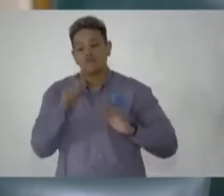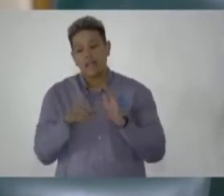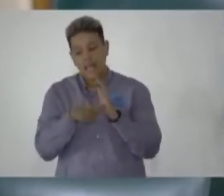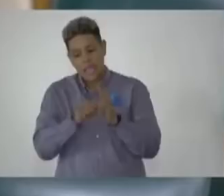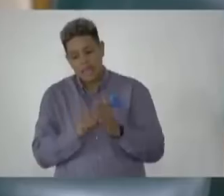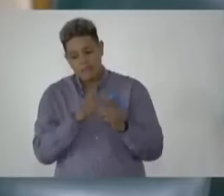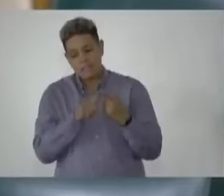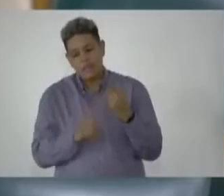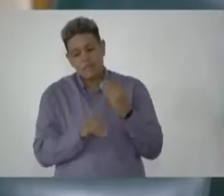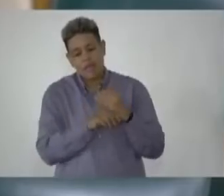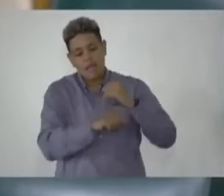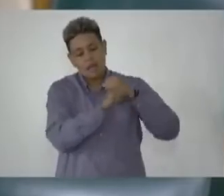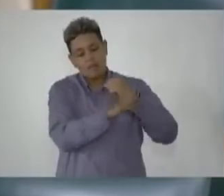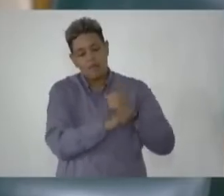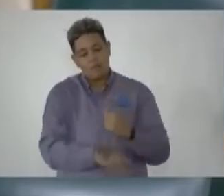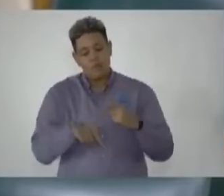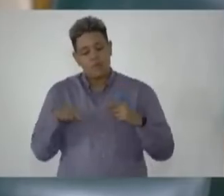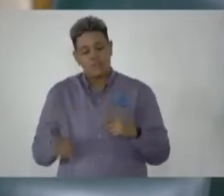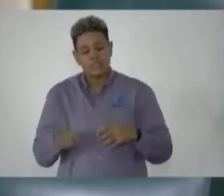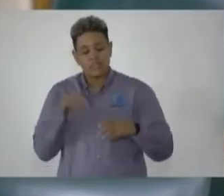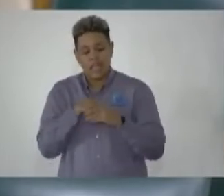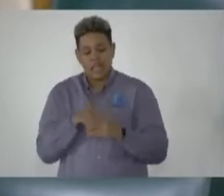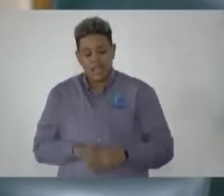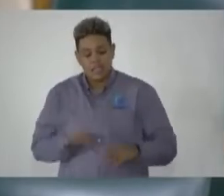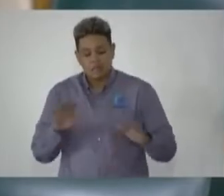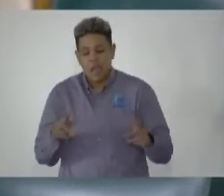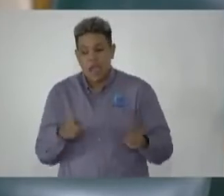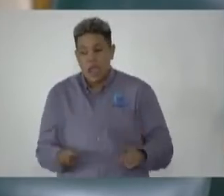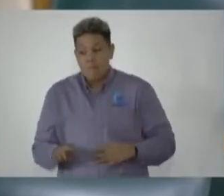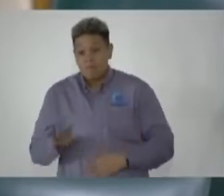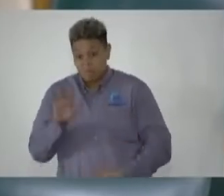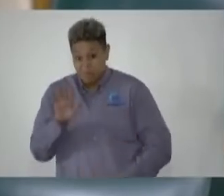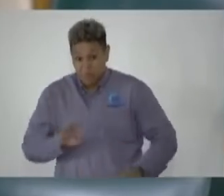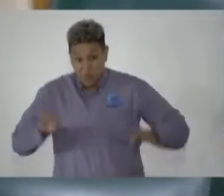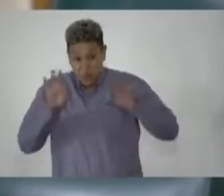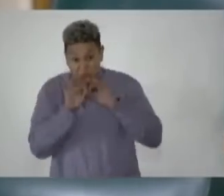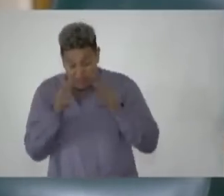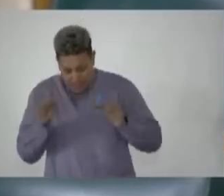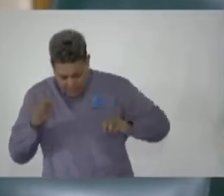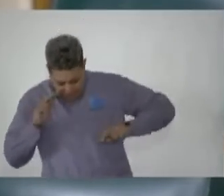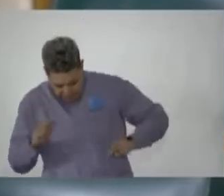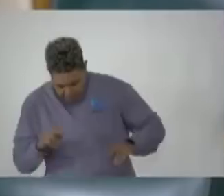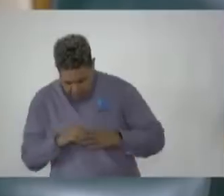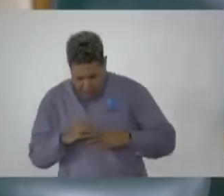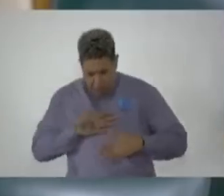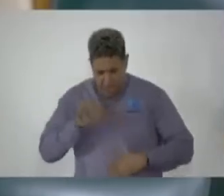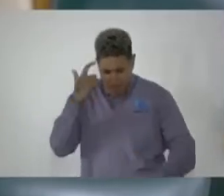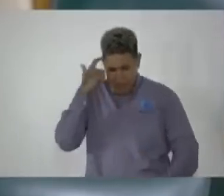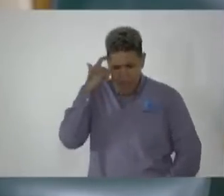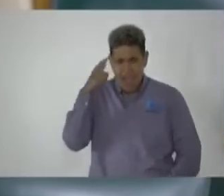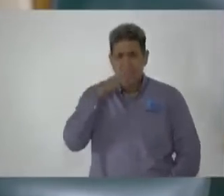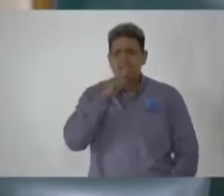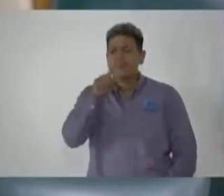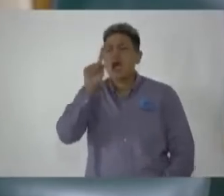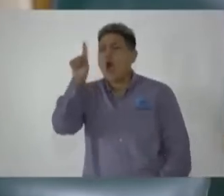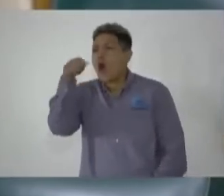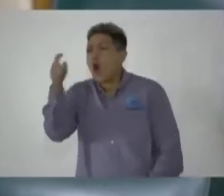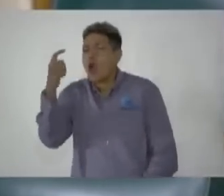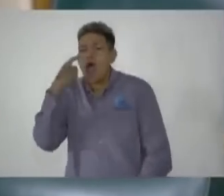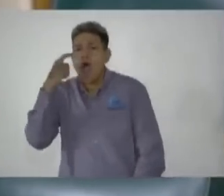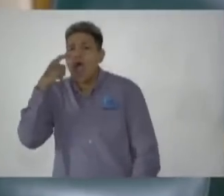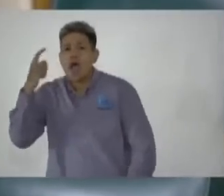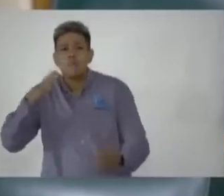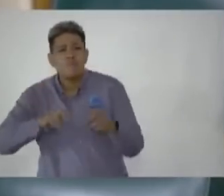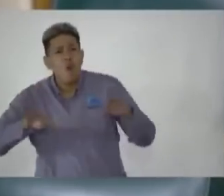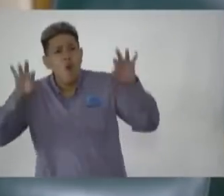emphasize and promote this engagement. One of the critical things in my mind that is always going to